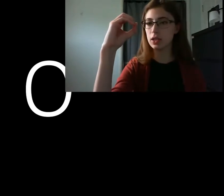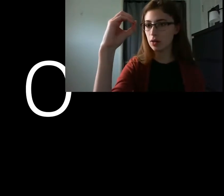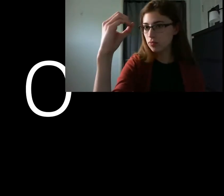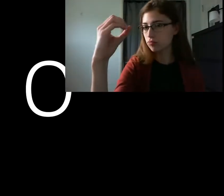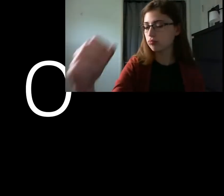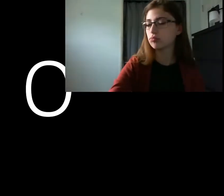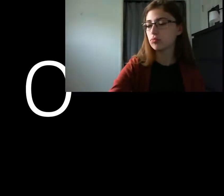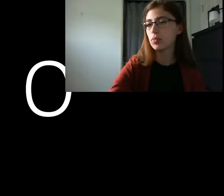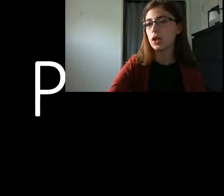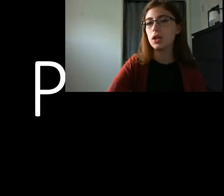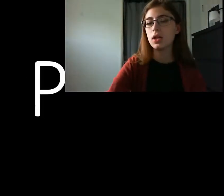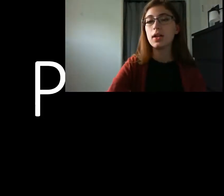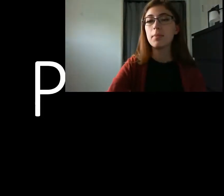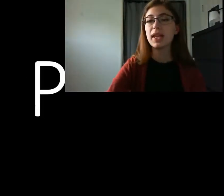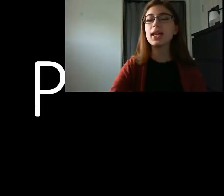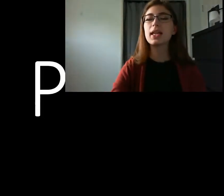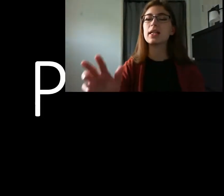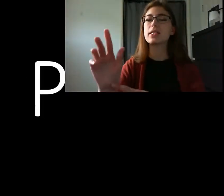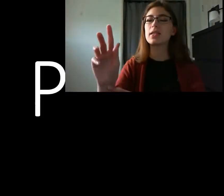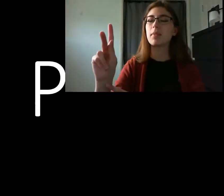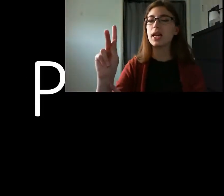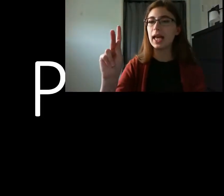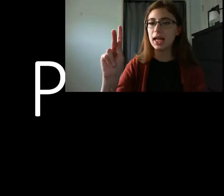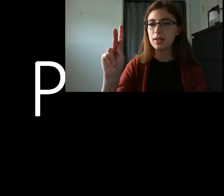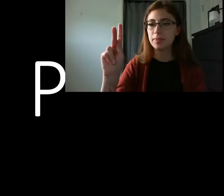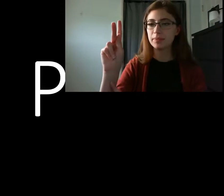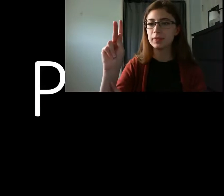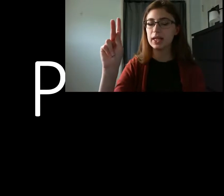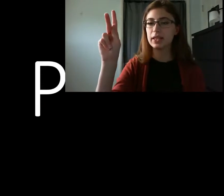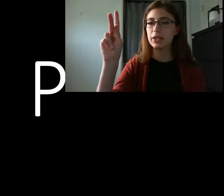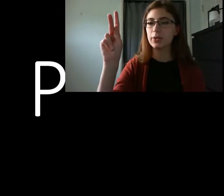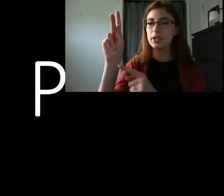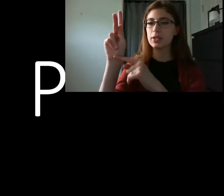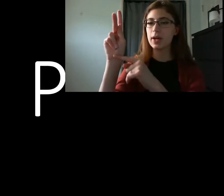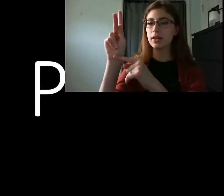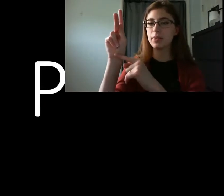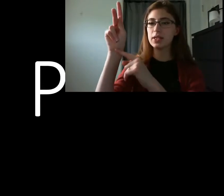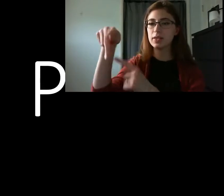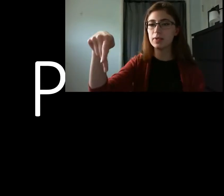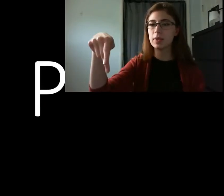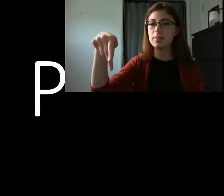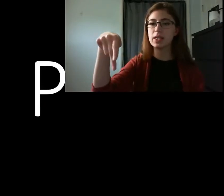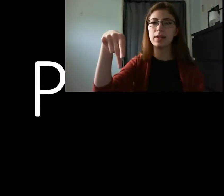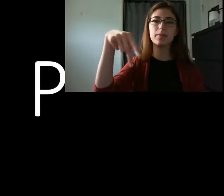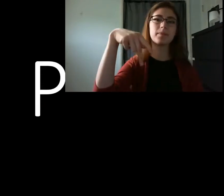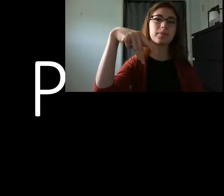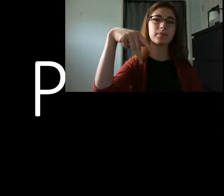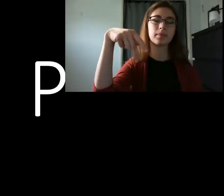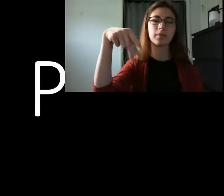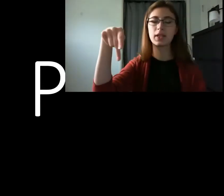curved into an O. P is make a K, and then you're going to, at your wrist, flip it upside